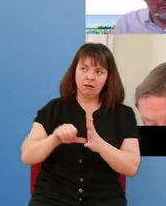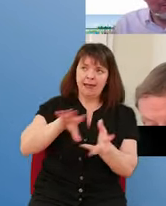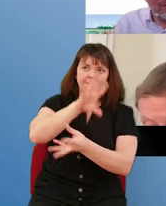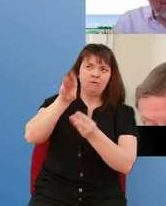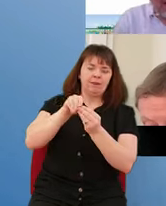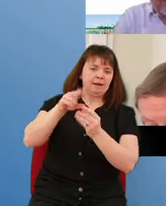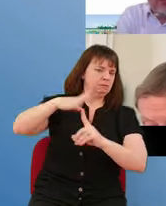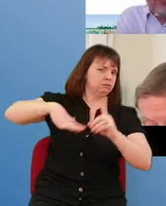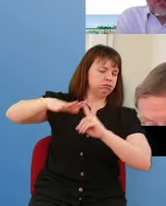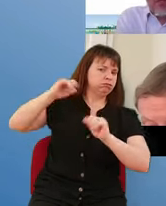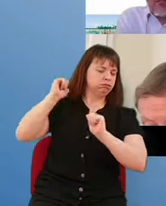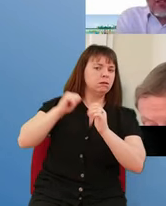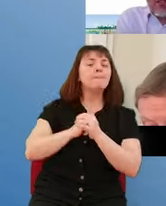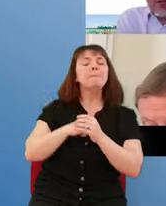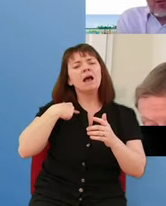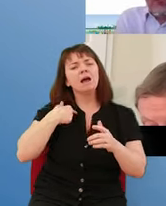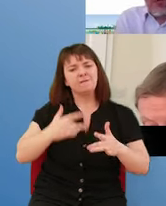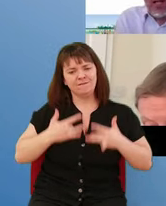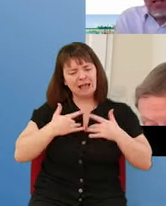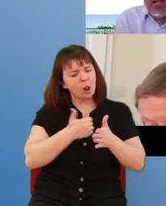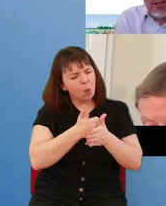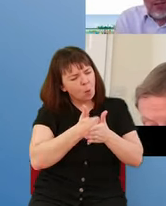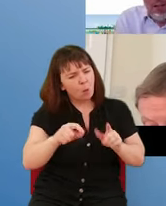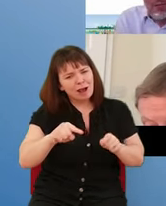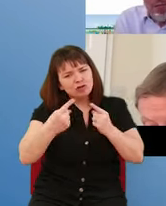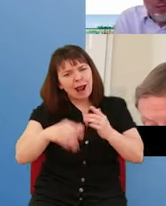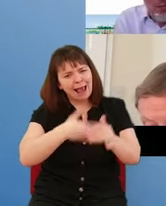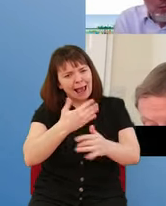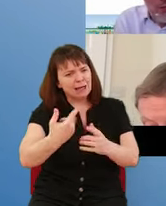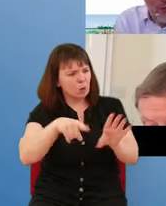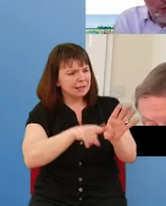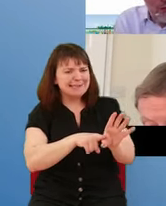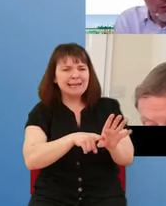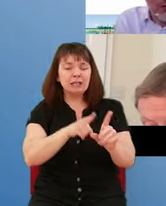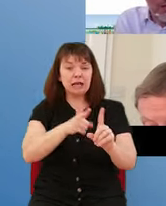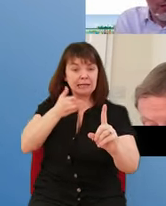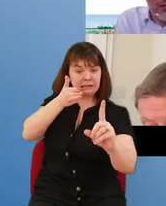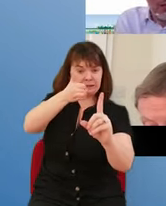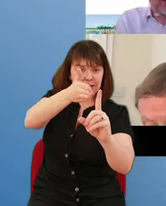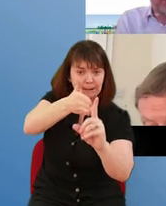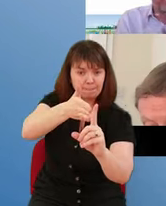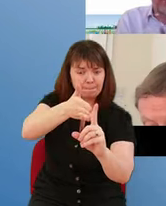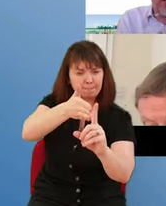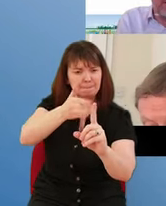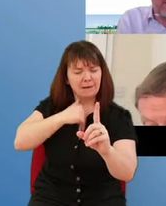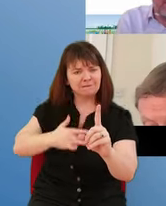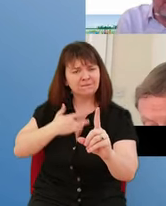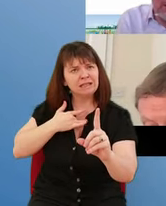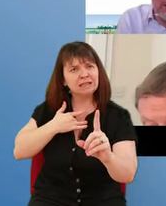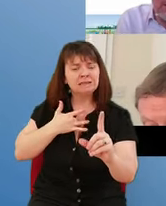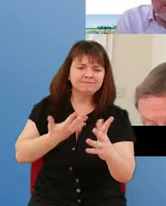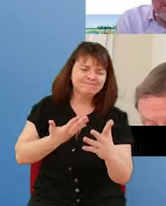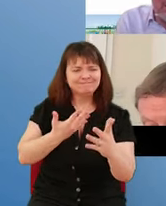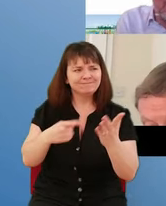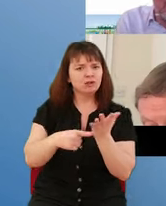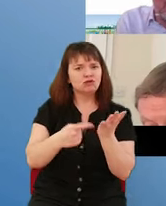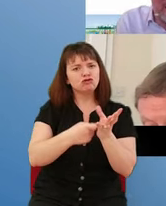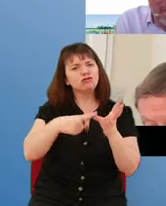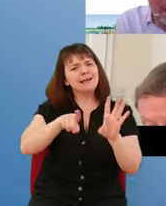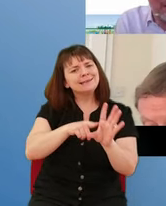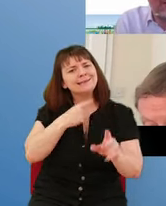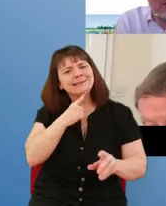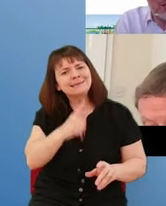like, as Tracy said, we're not planning it maybe as well as we could do throughout the year, and that's, you know, coming from a position of ignorance in terms